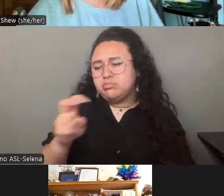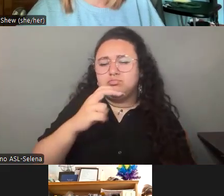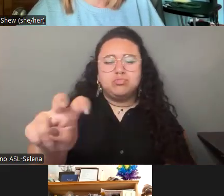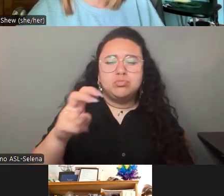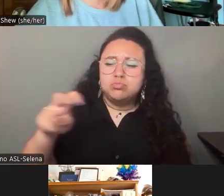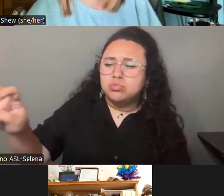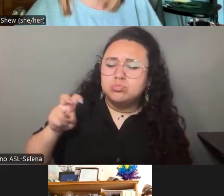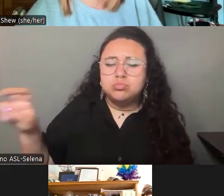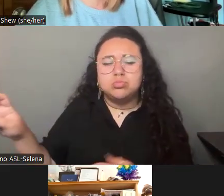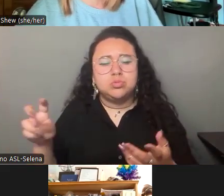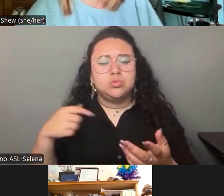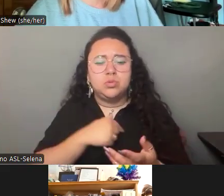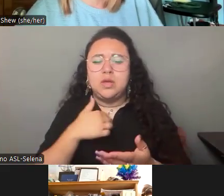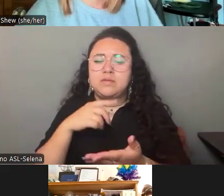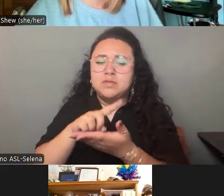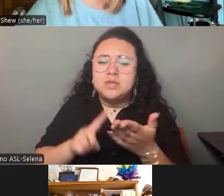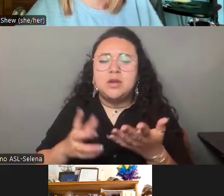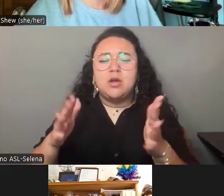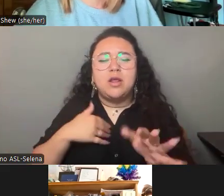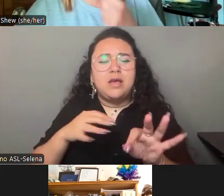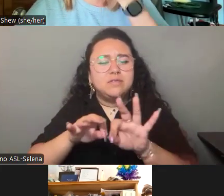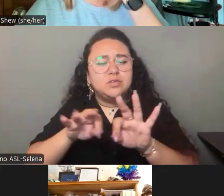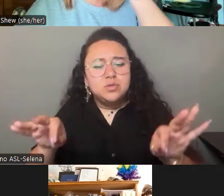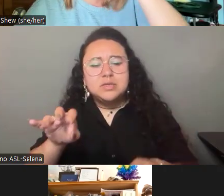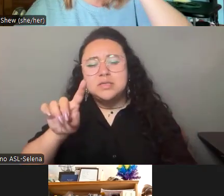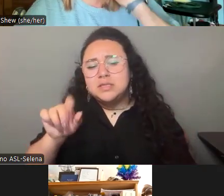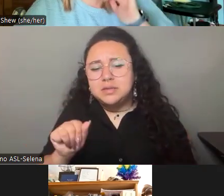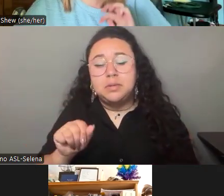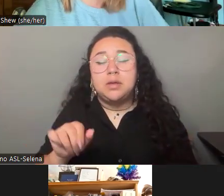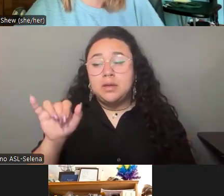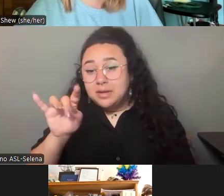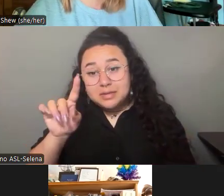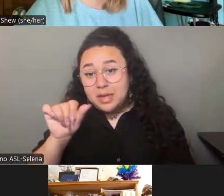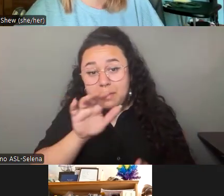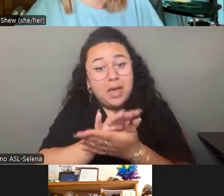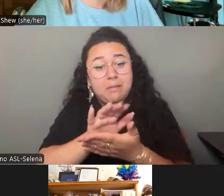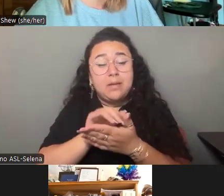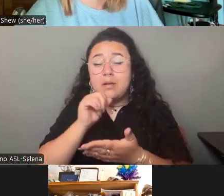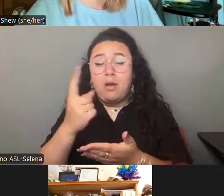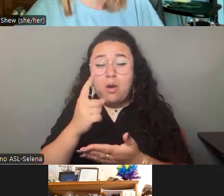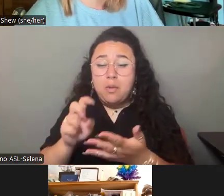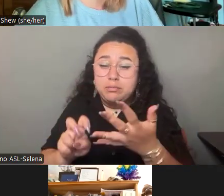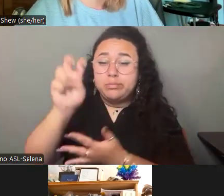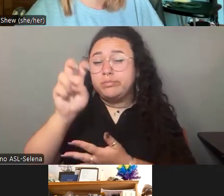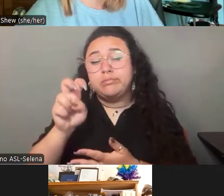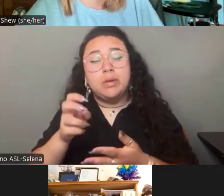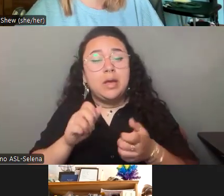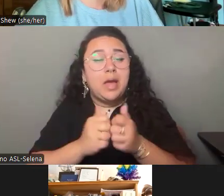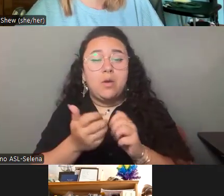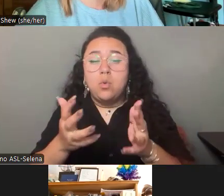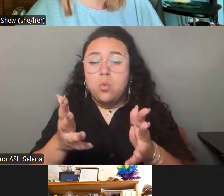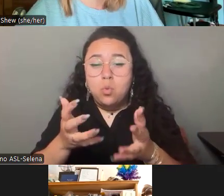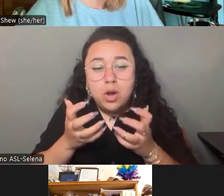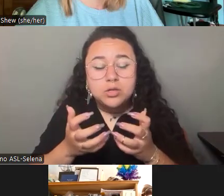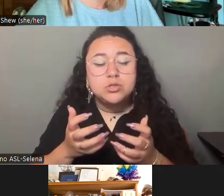people, because of academic ableism, don't always make it to the places that they want to. And I think even if you're a non-expert in a field, you might have a